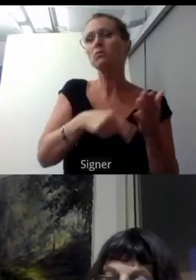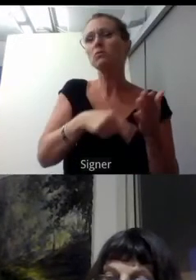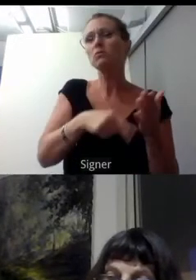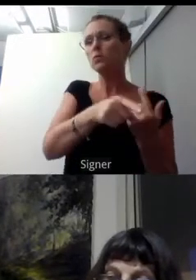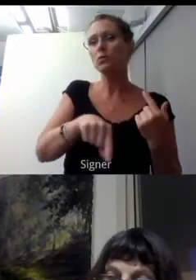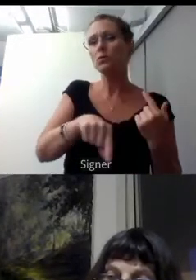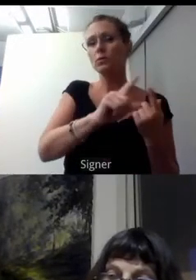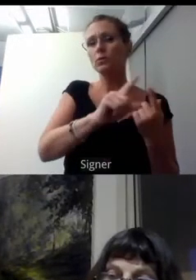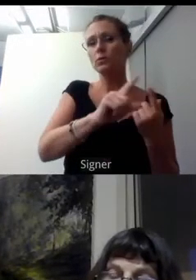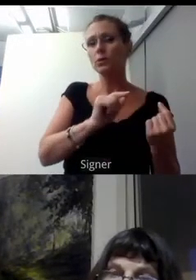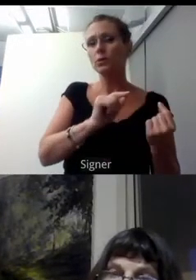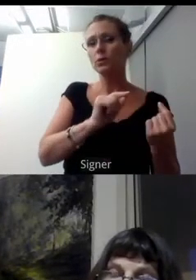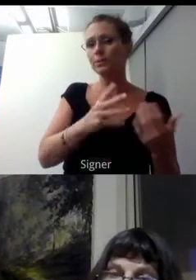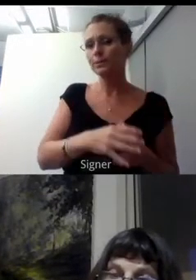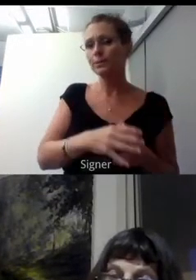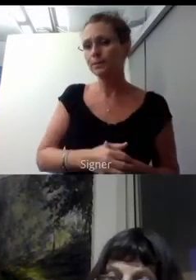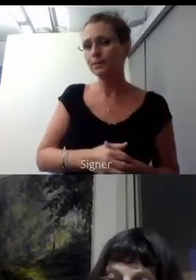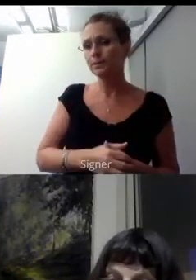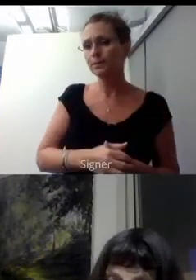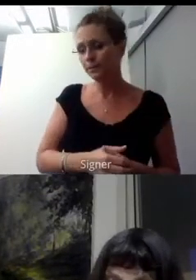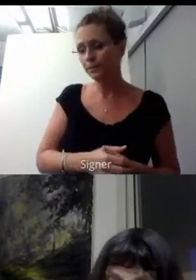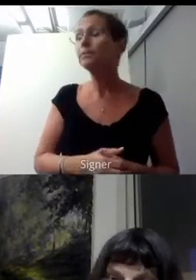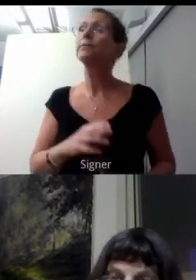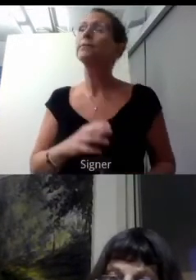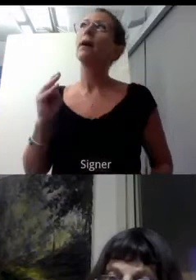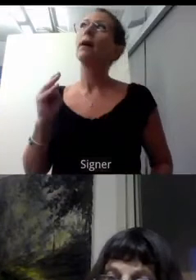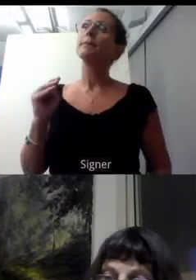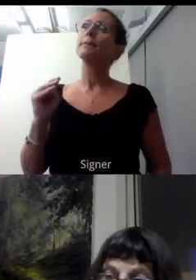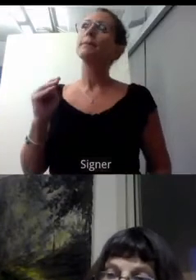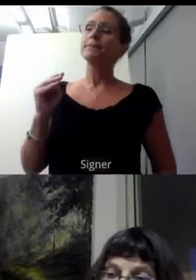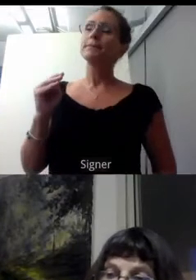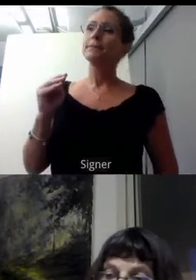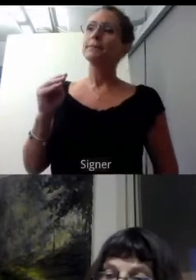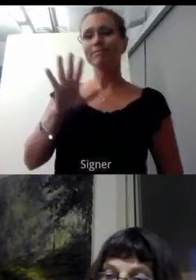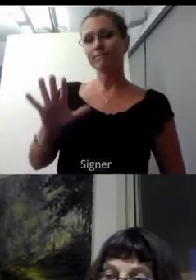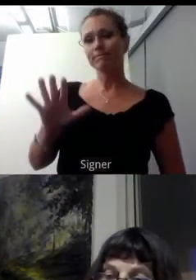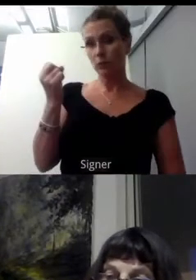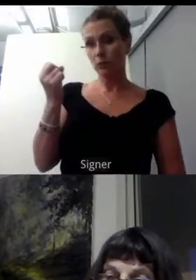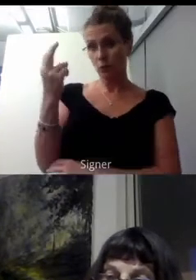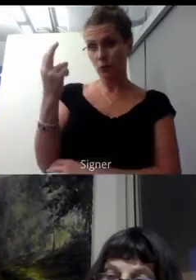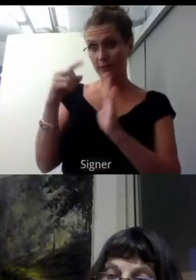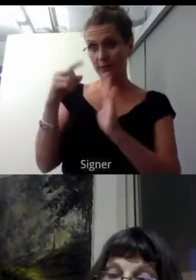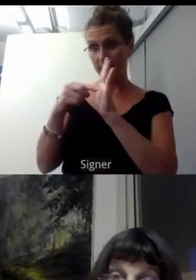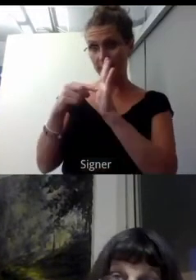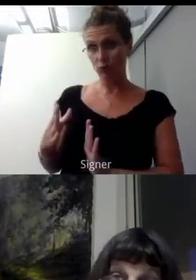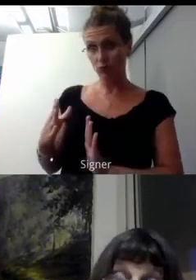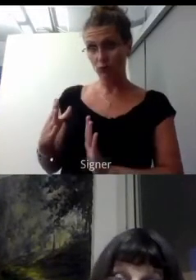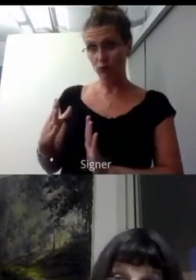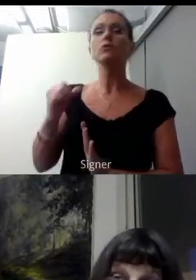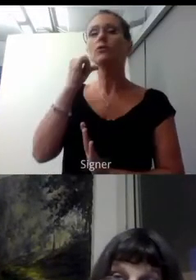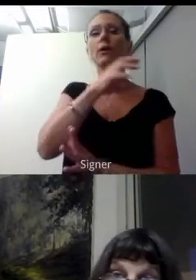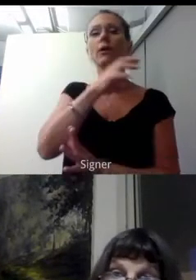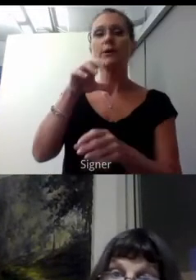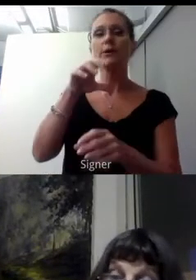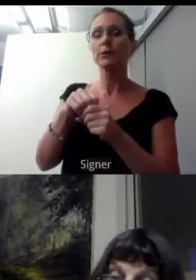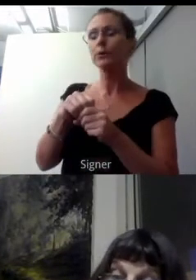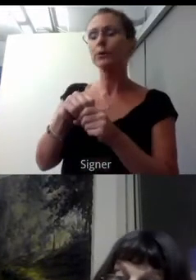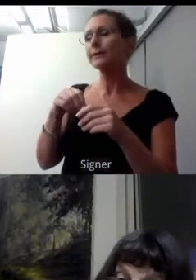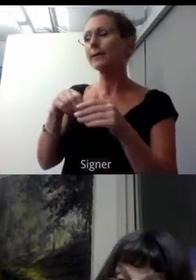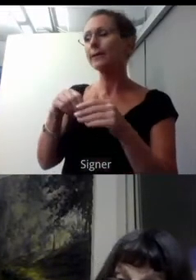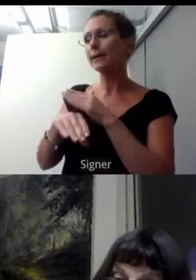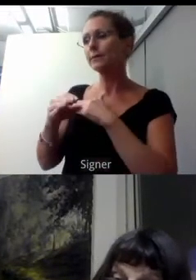We have about 12 inspectors, not including our accessibility complaint staff, which are